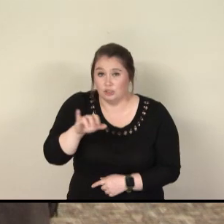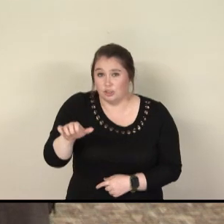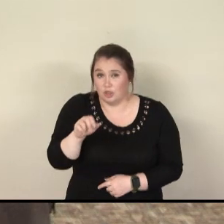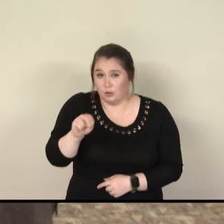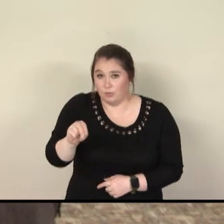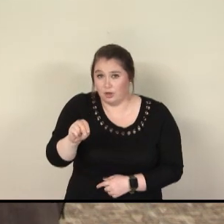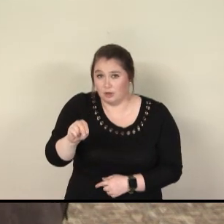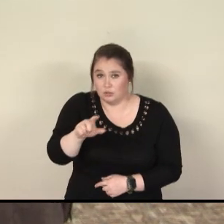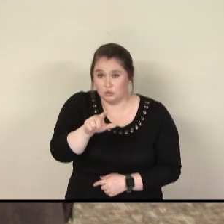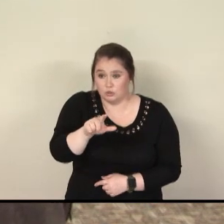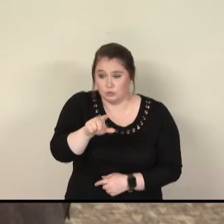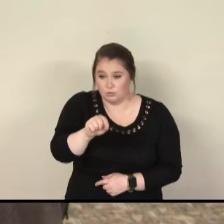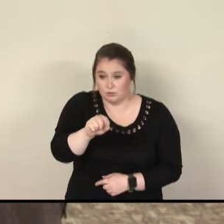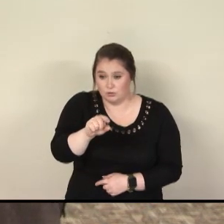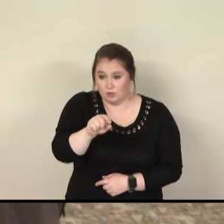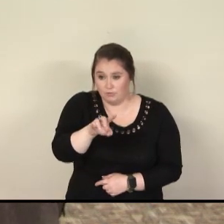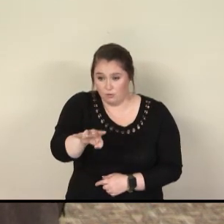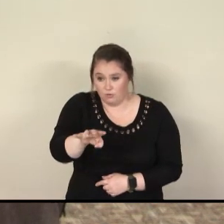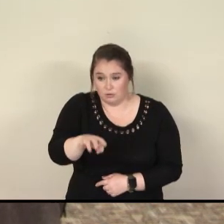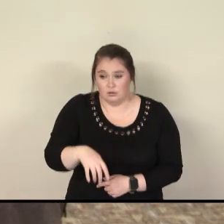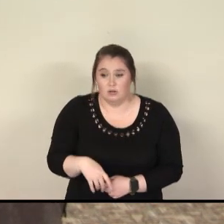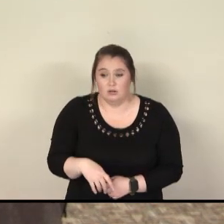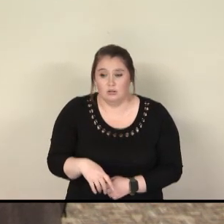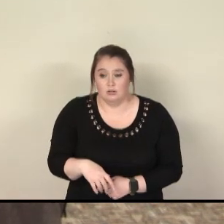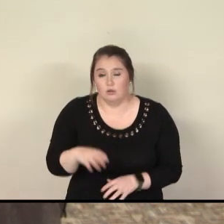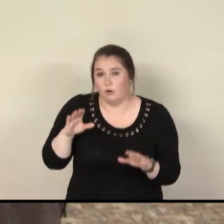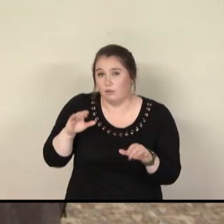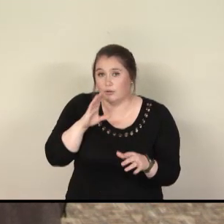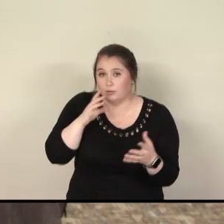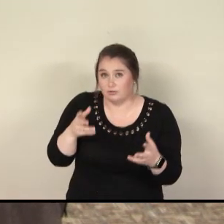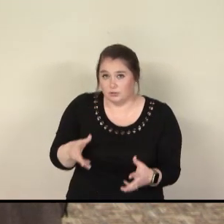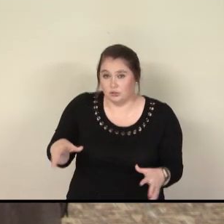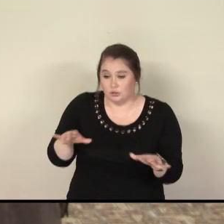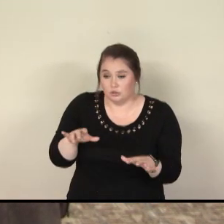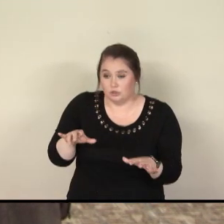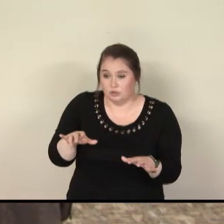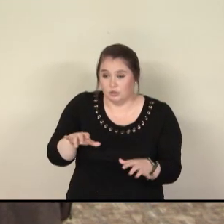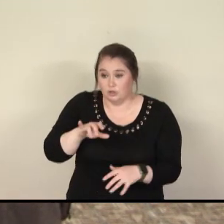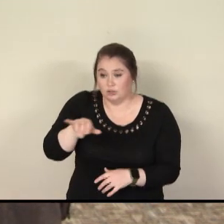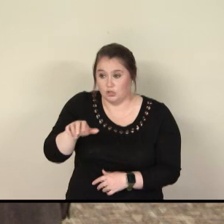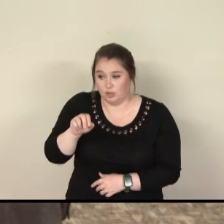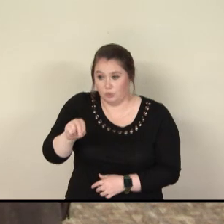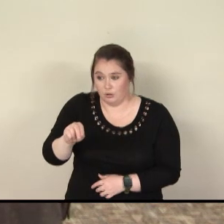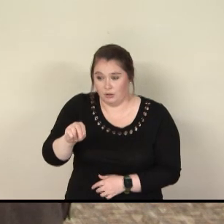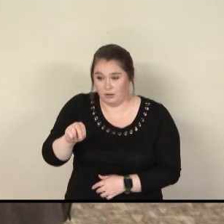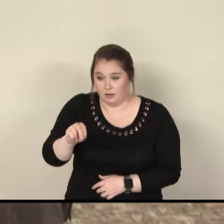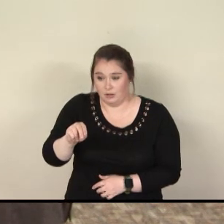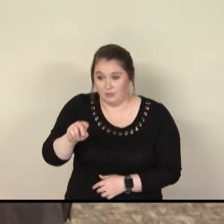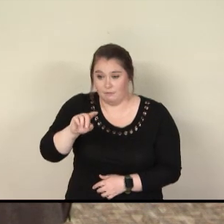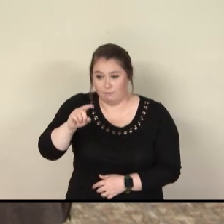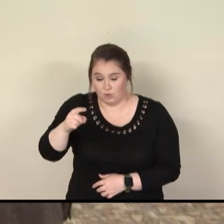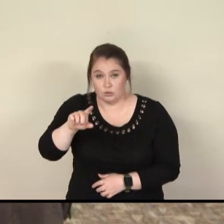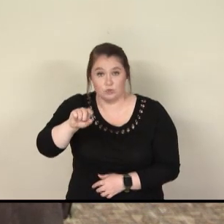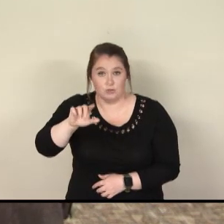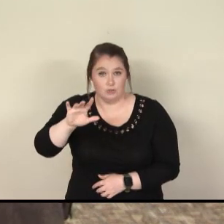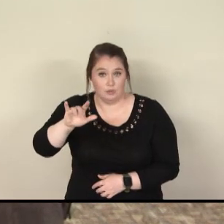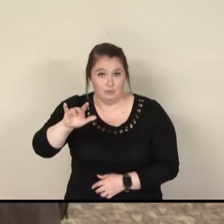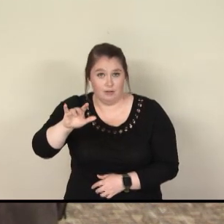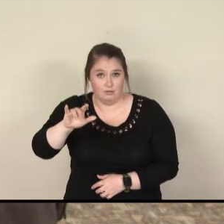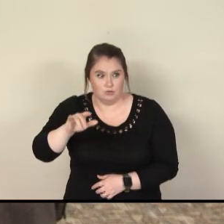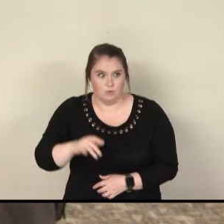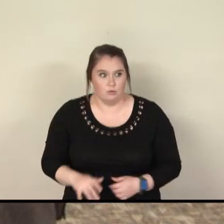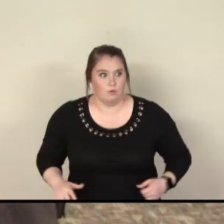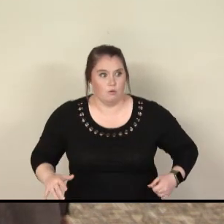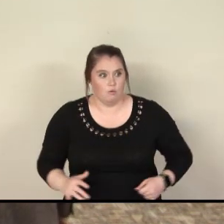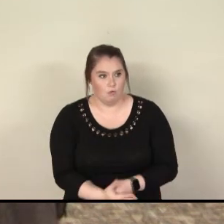January 1, 2024. Okay. Hopefully finishing about January 1, 2025. Whole season,